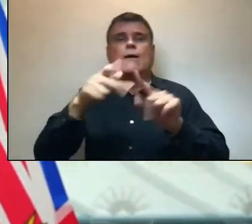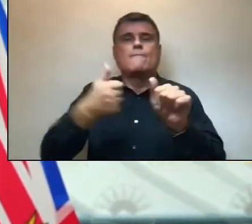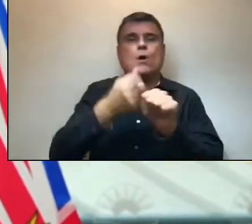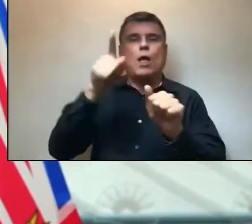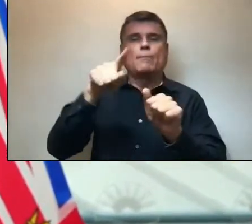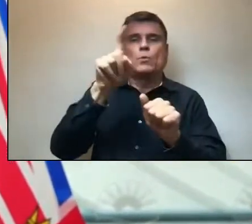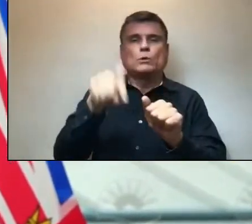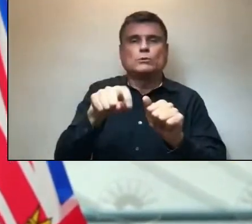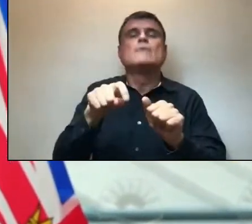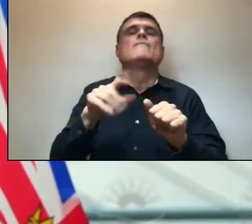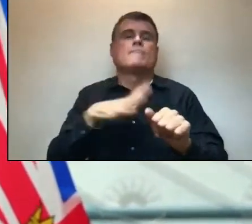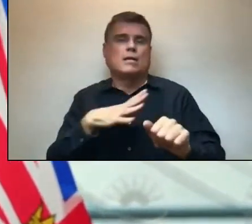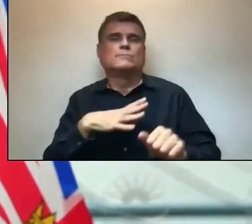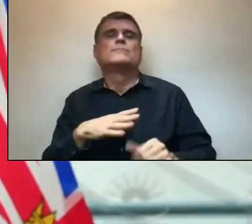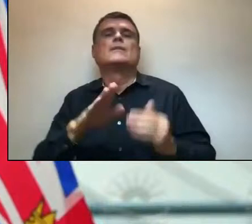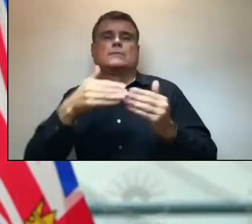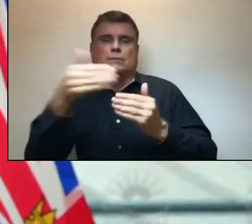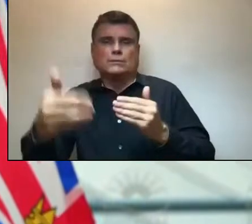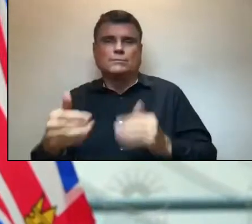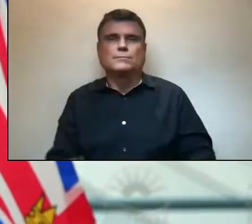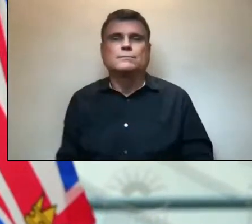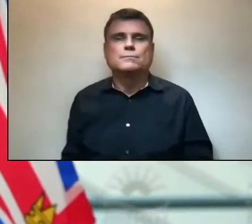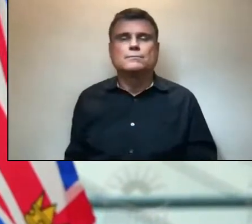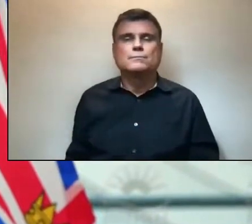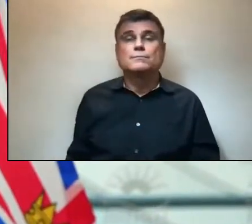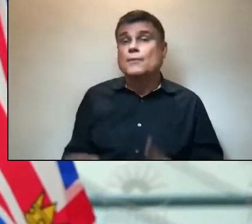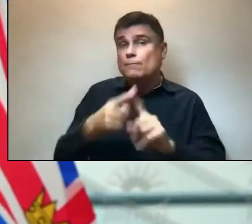Rob Shaw, Check News.